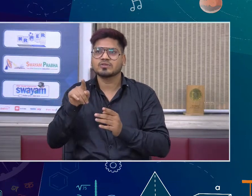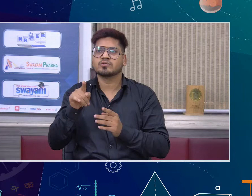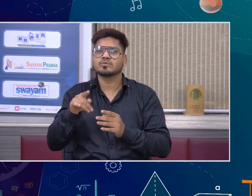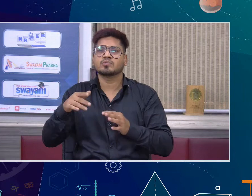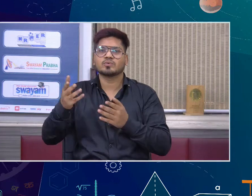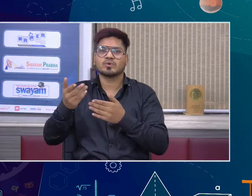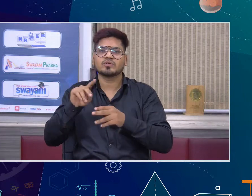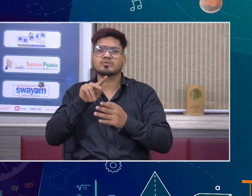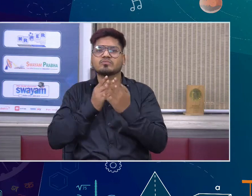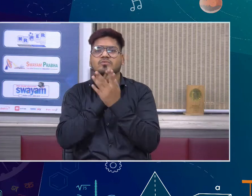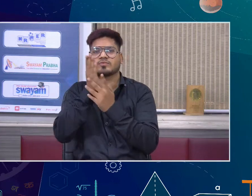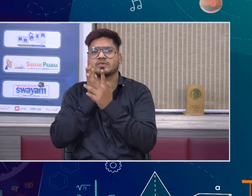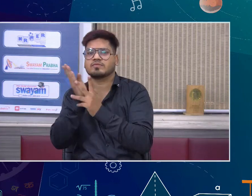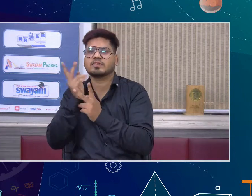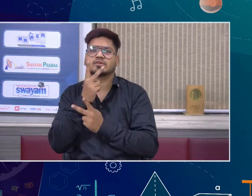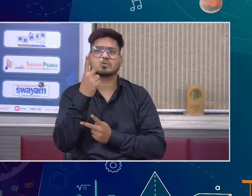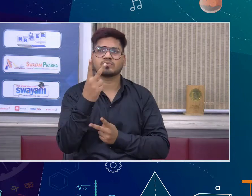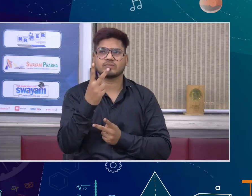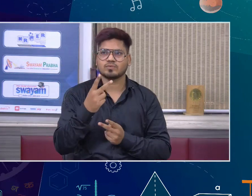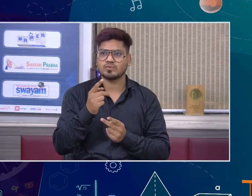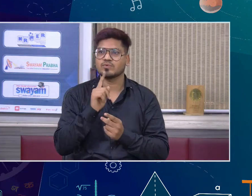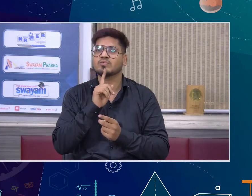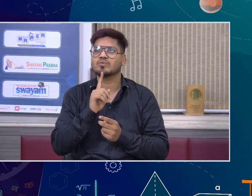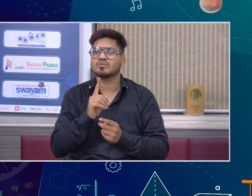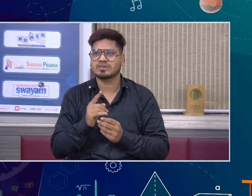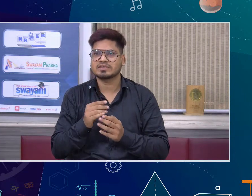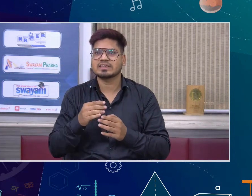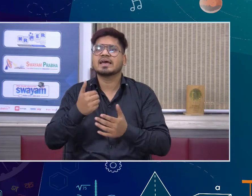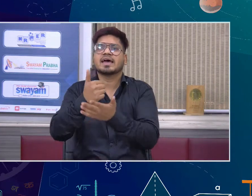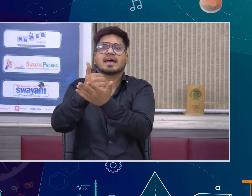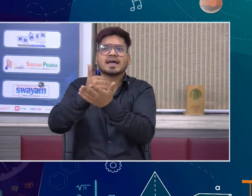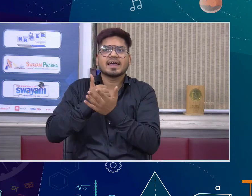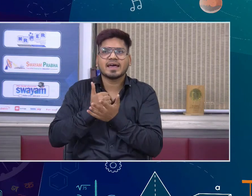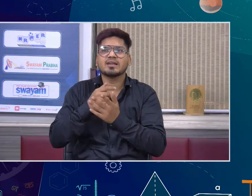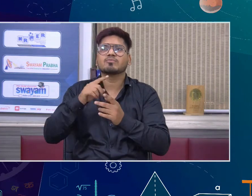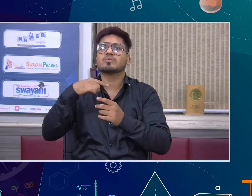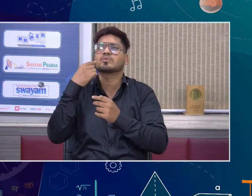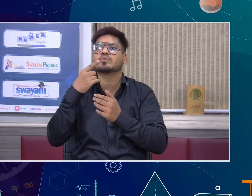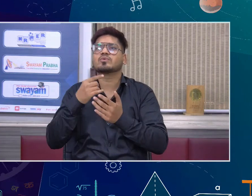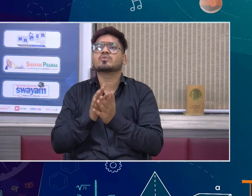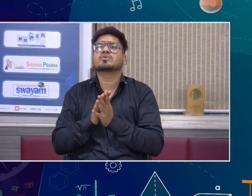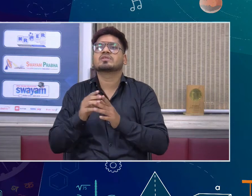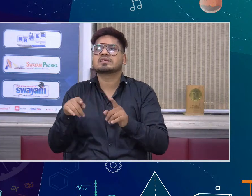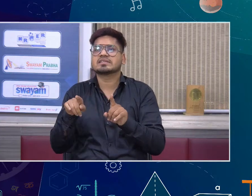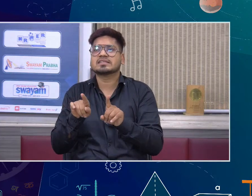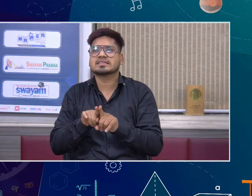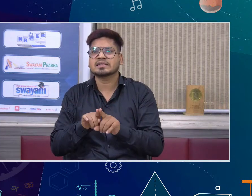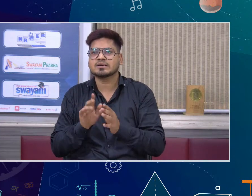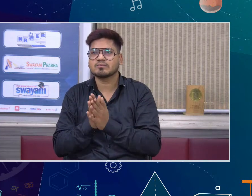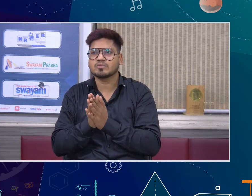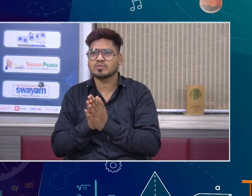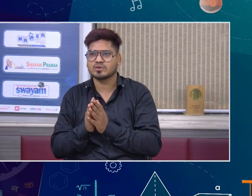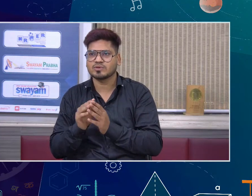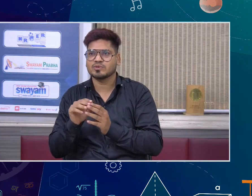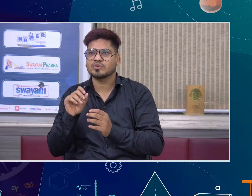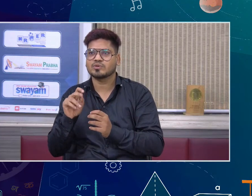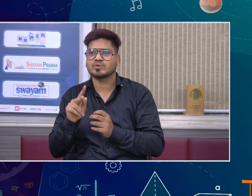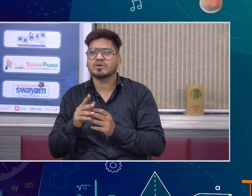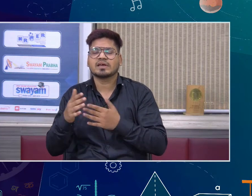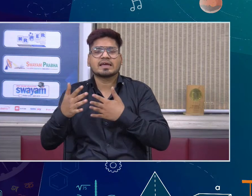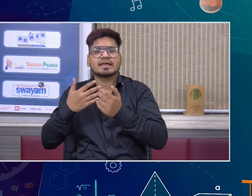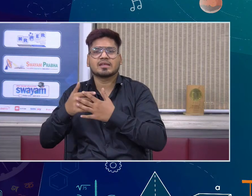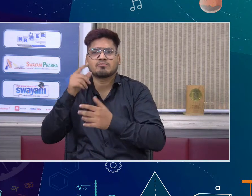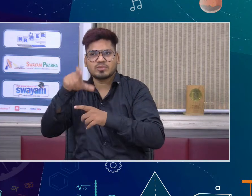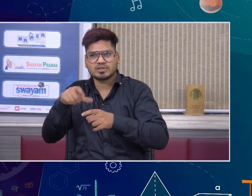a two-way. In a difficult situation, somebody help us. At the same time, what we'll do, if we get any help,